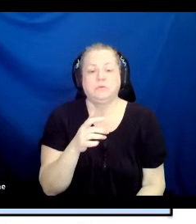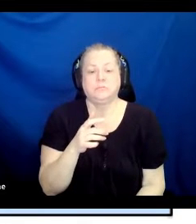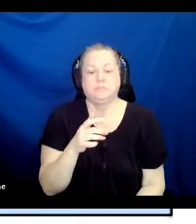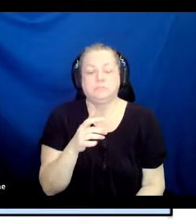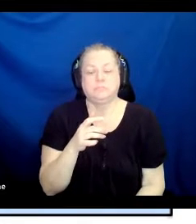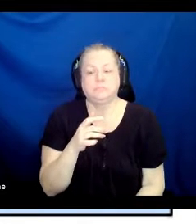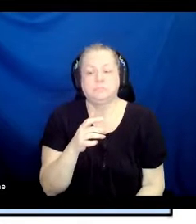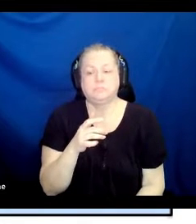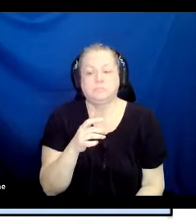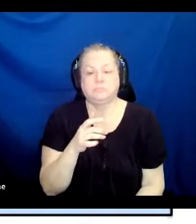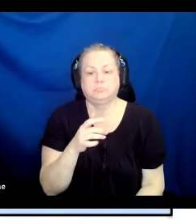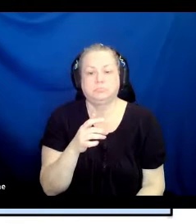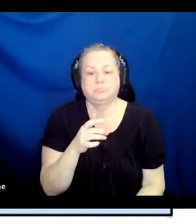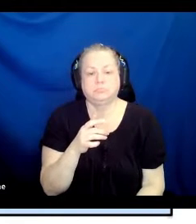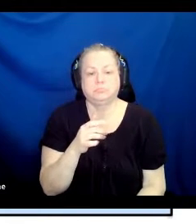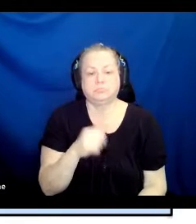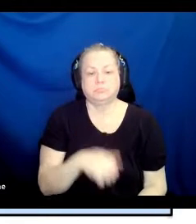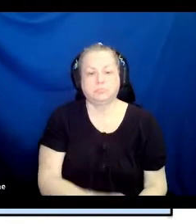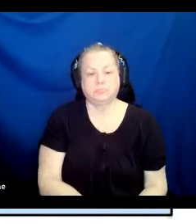with